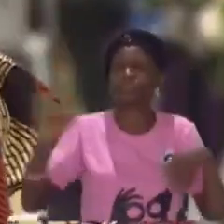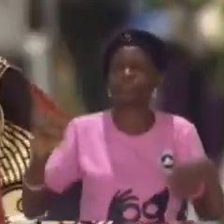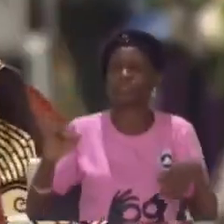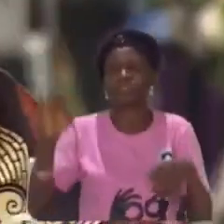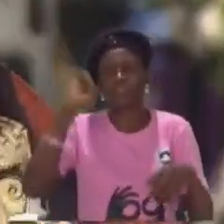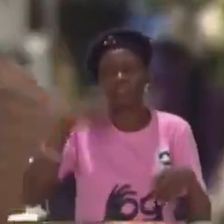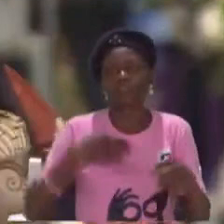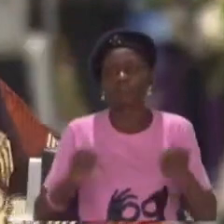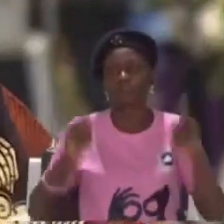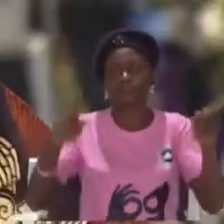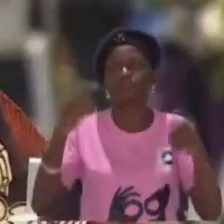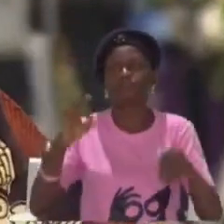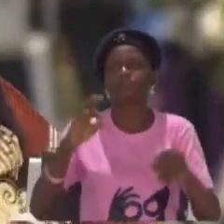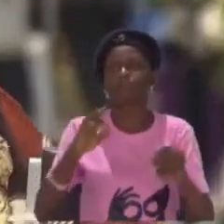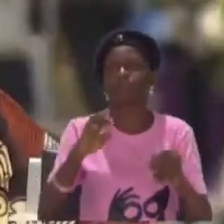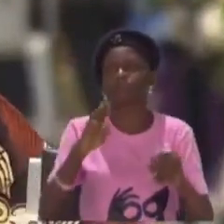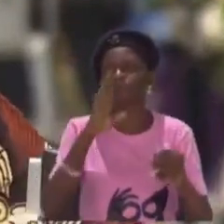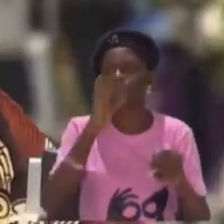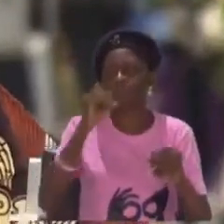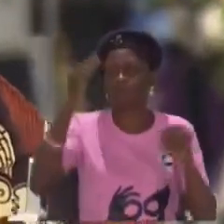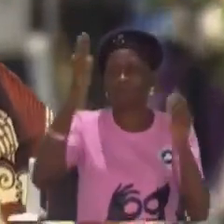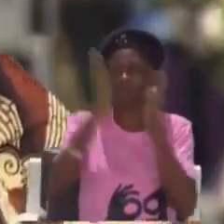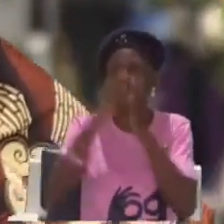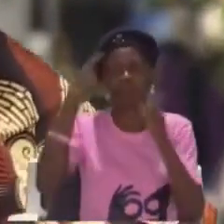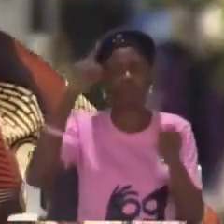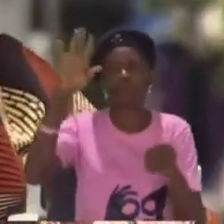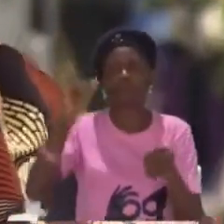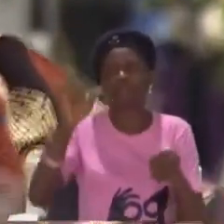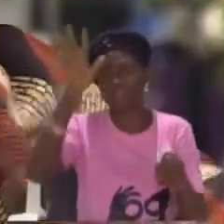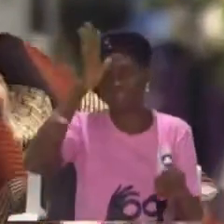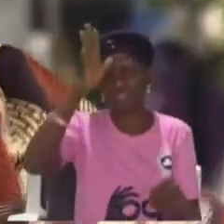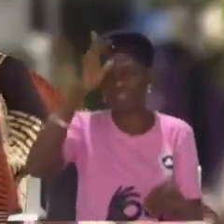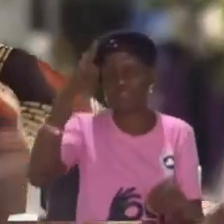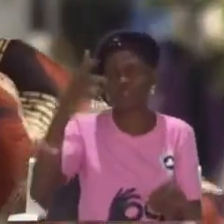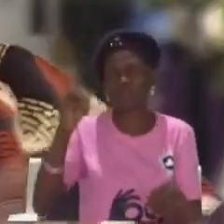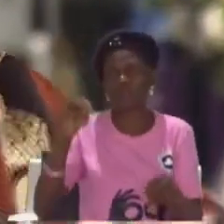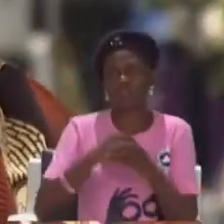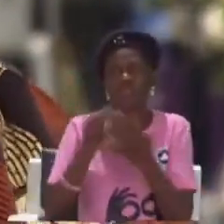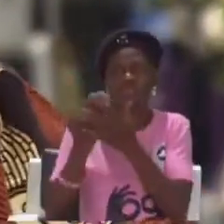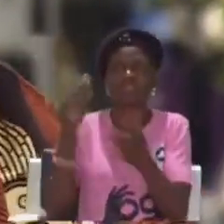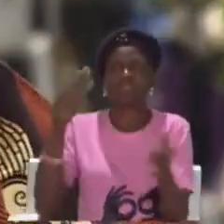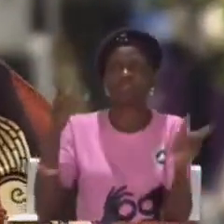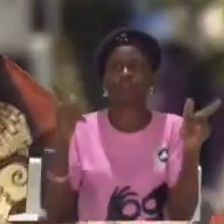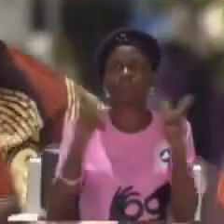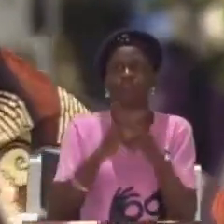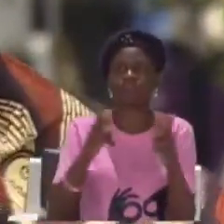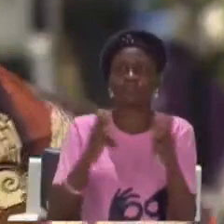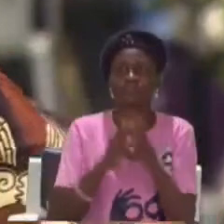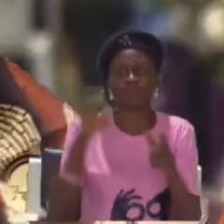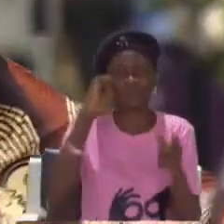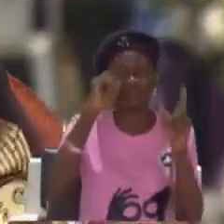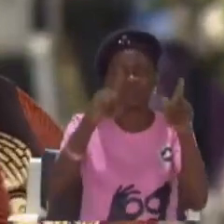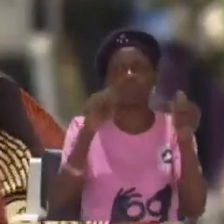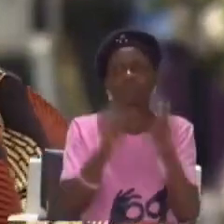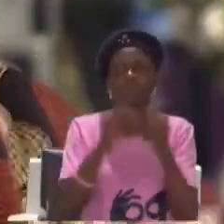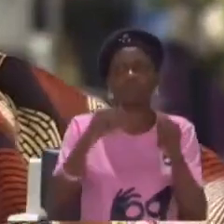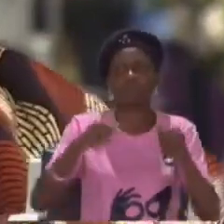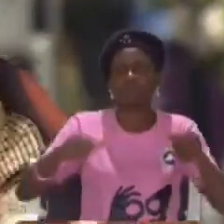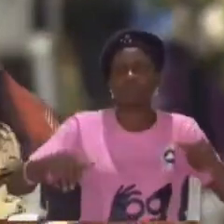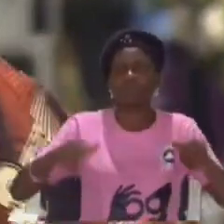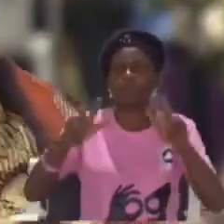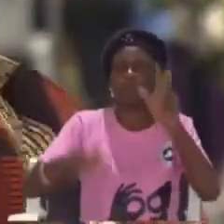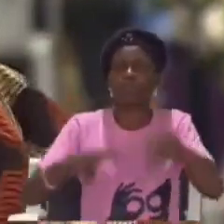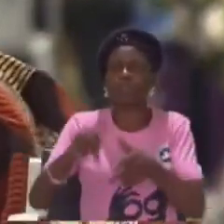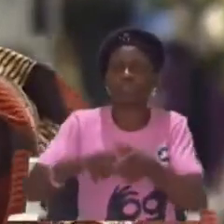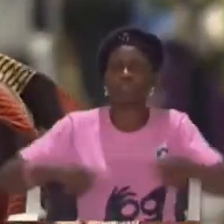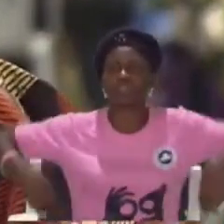had the opportunity of being ministered to by Daddy in the last convention. I came here with my walking stick,